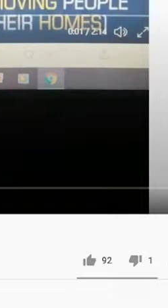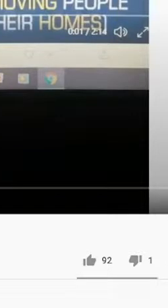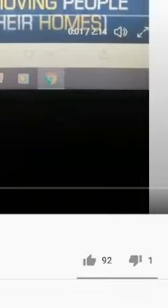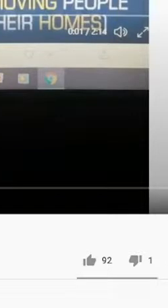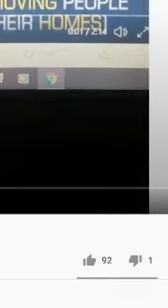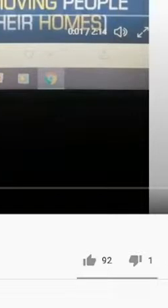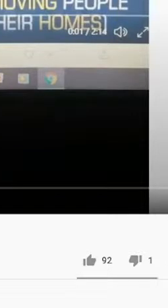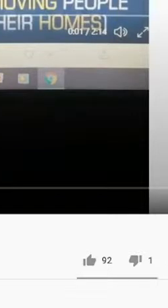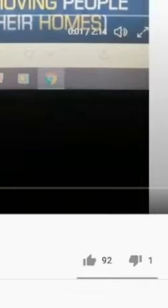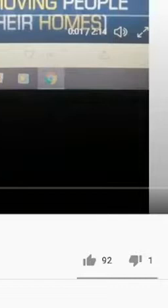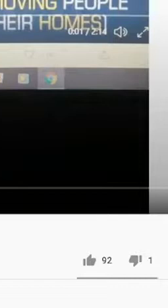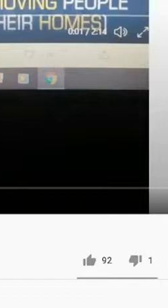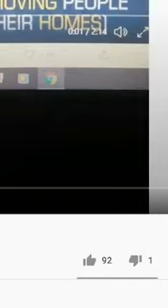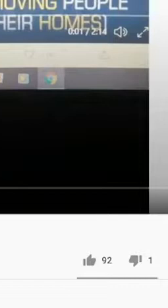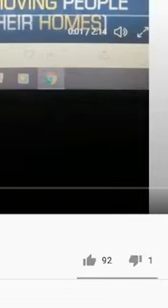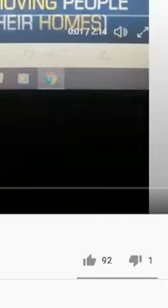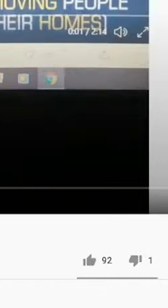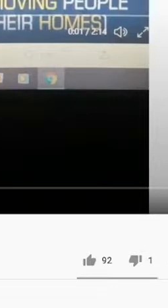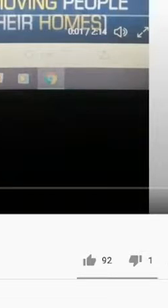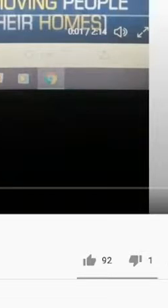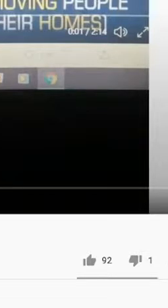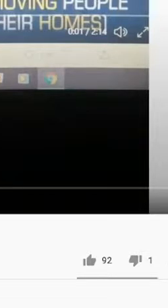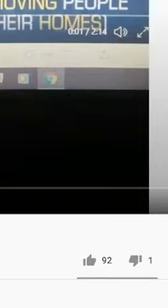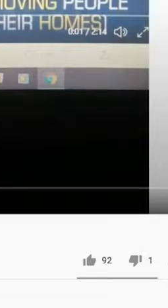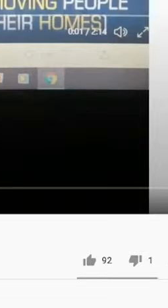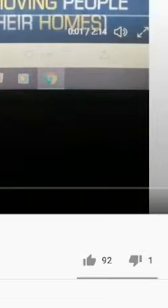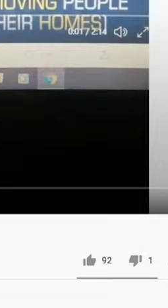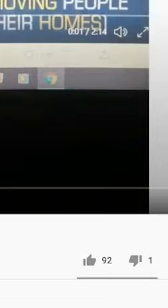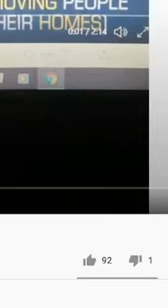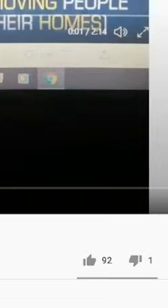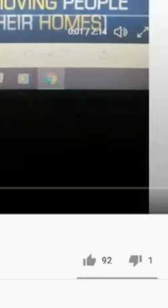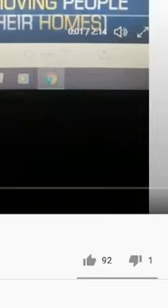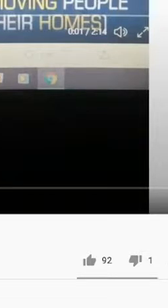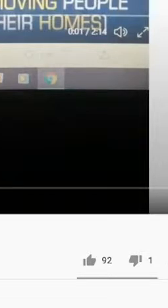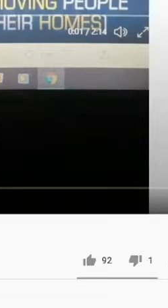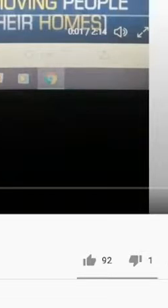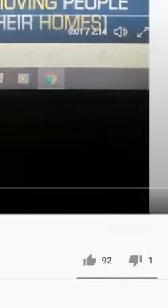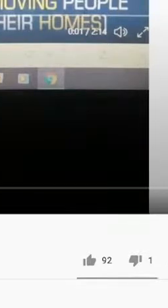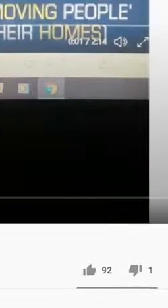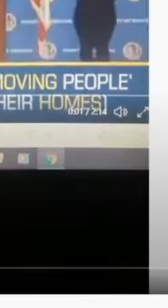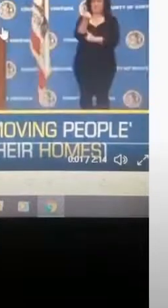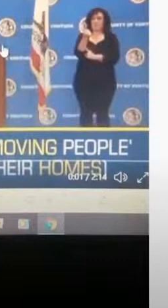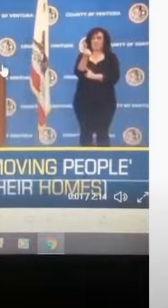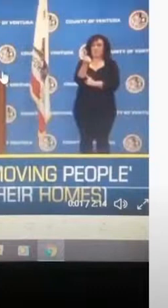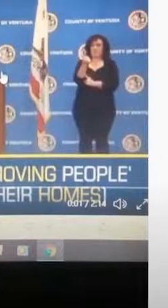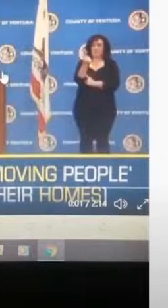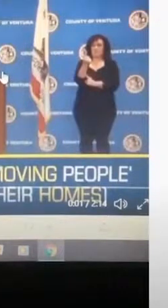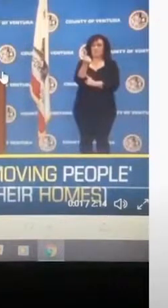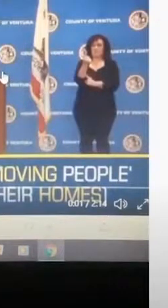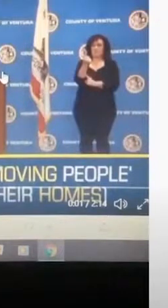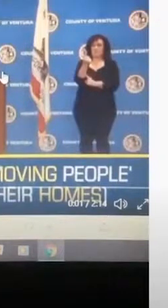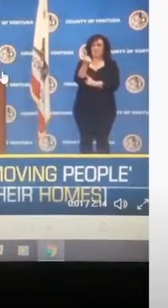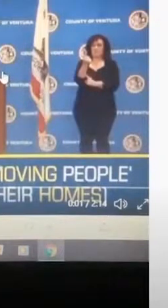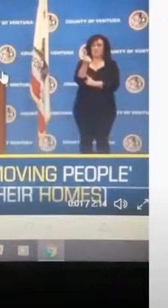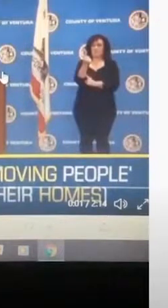put his channel link in the description for bringing this to my attention. Go over there and show him love. Now, let's